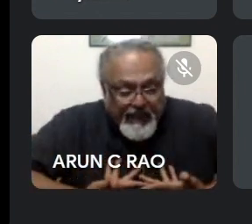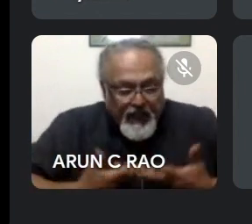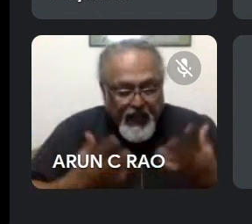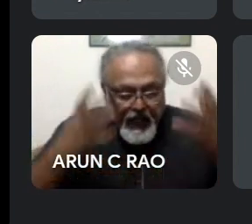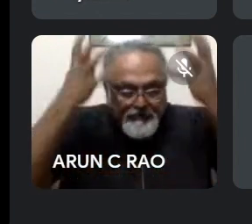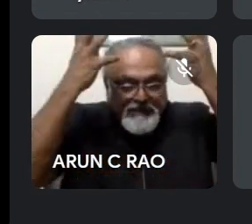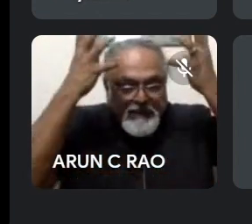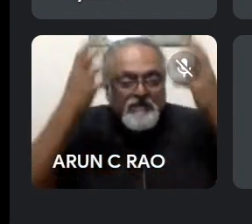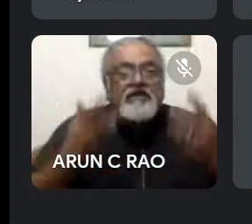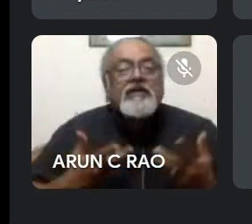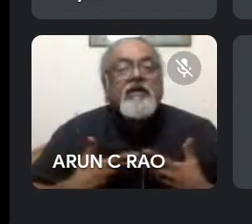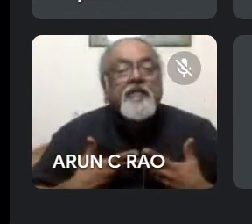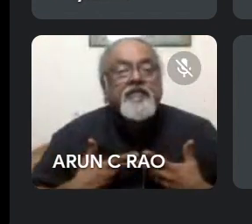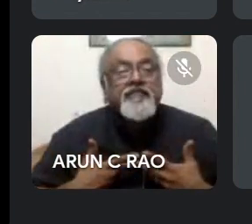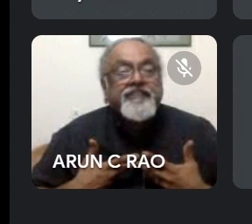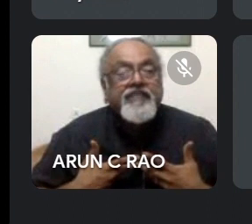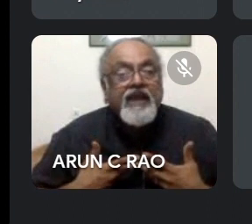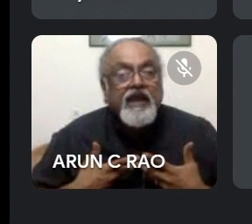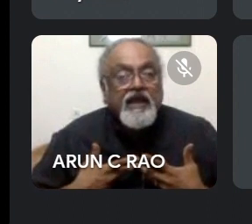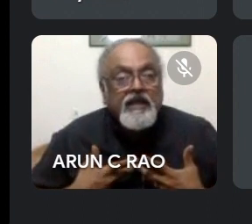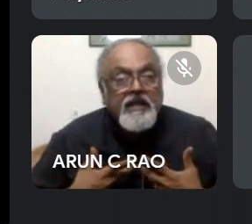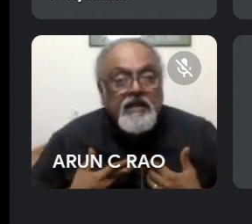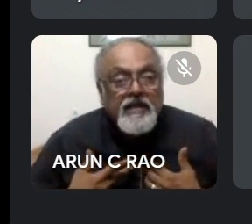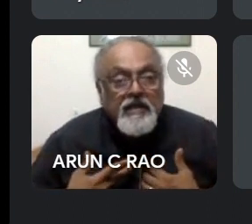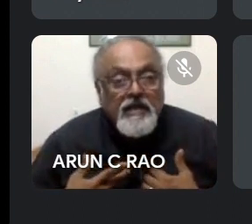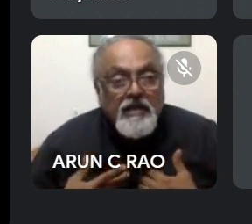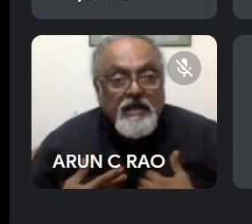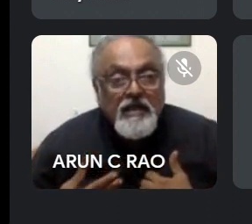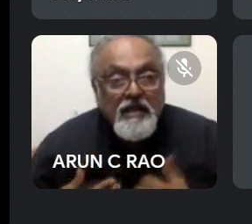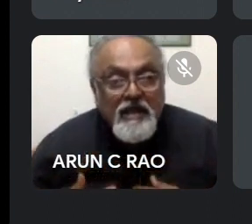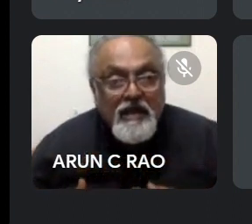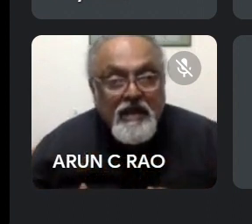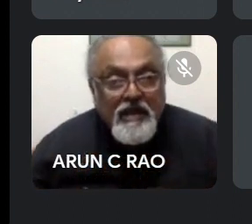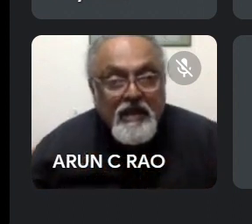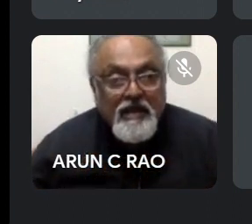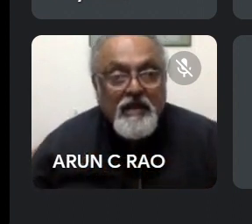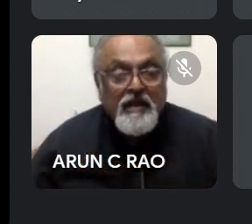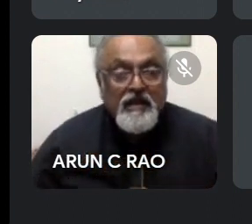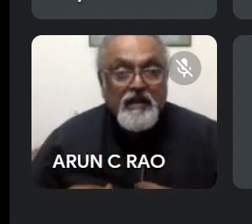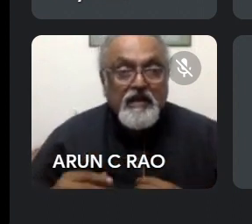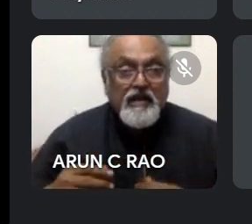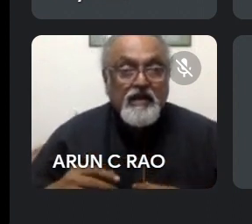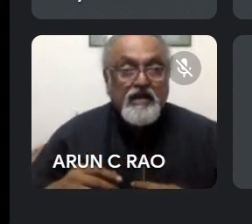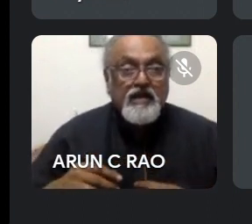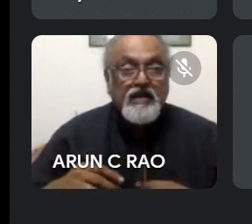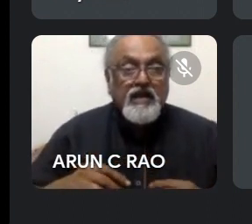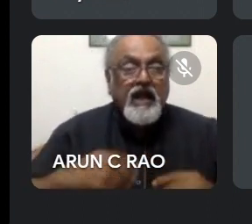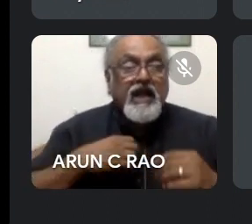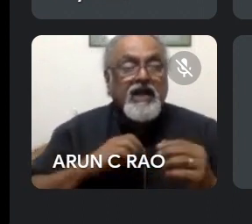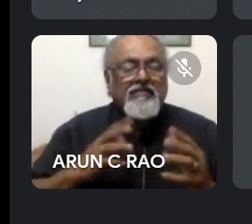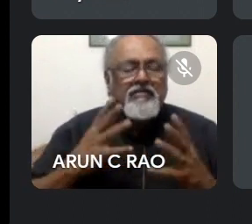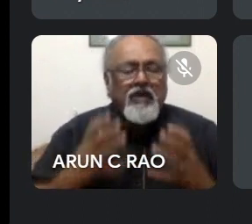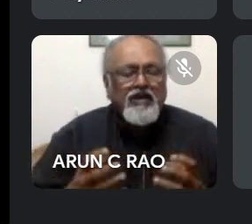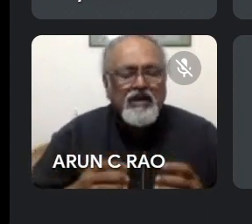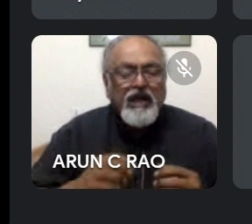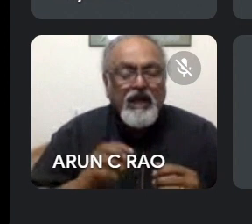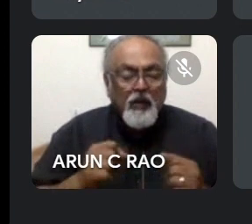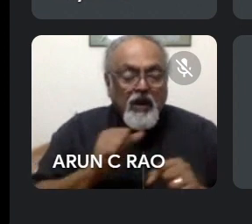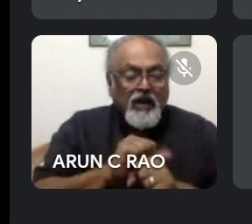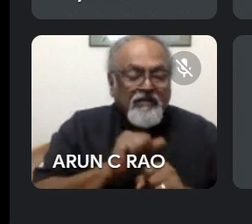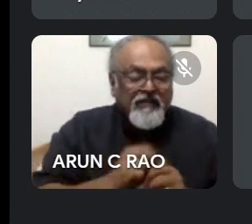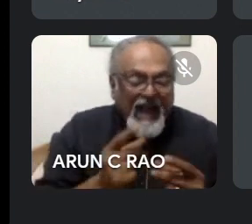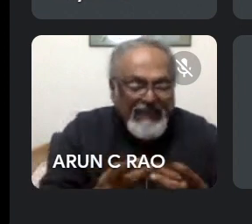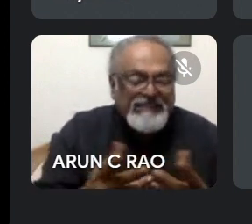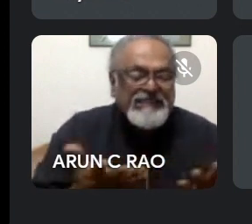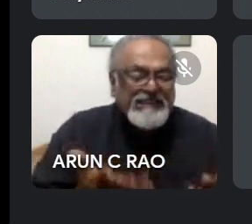Mistakes like, I wish this app read faster because I'm so bored and I lost my train of thought. I should do it in this particular way. Oh, this